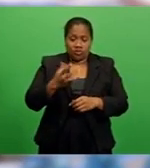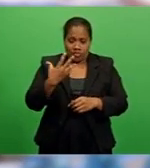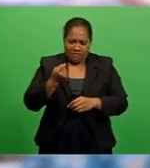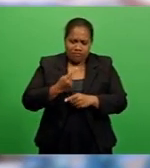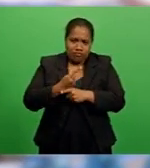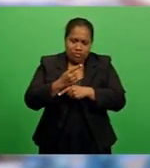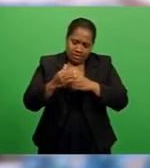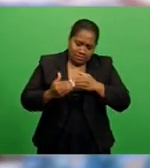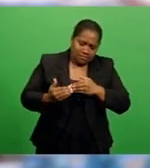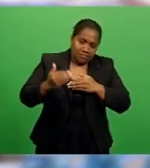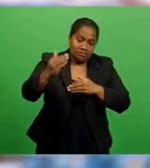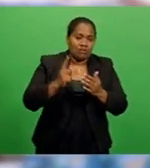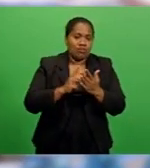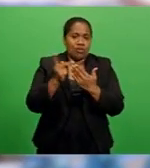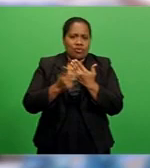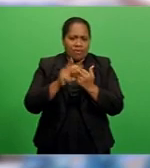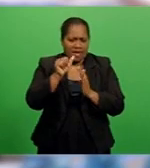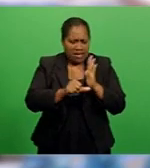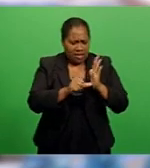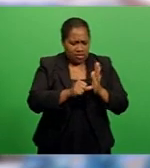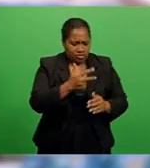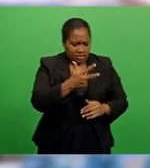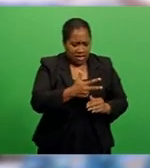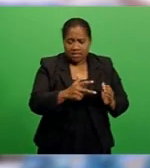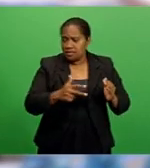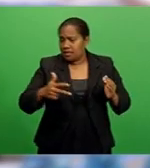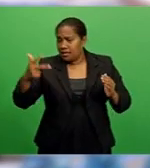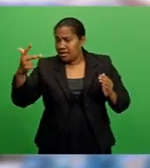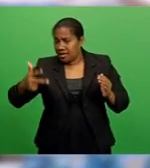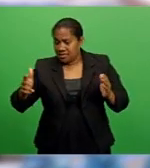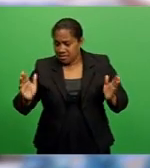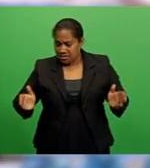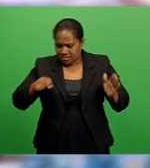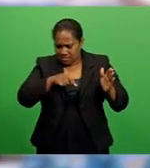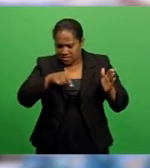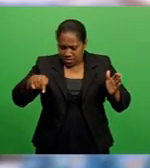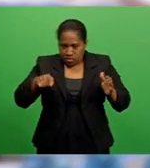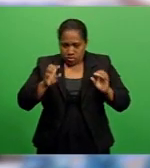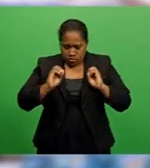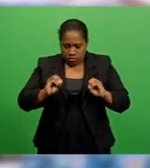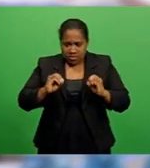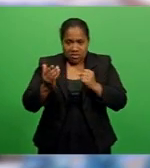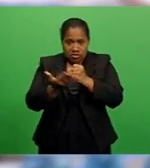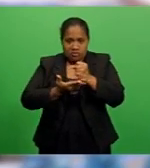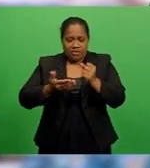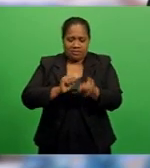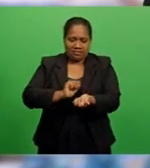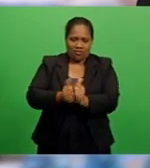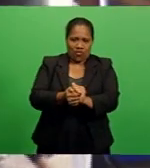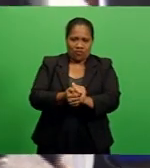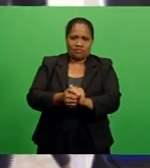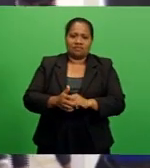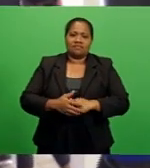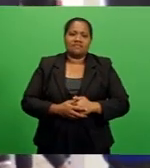those aged 8 to 18, teaching children the basics of the sport. Karlaini Tavi with the details.